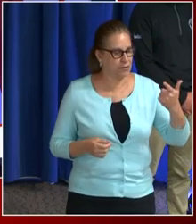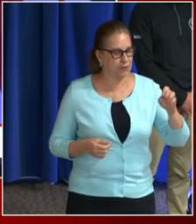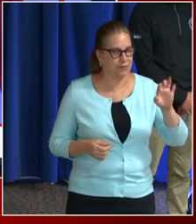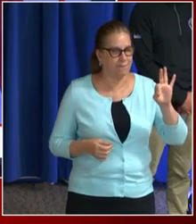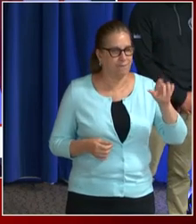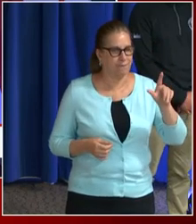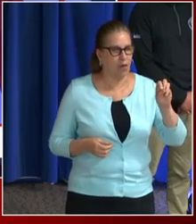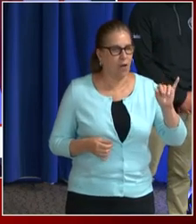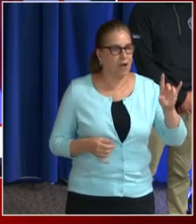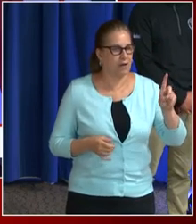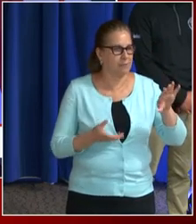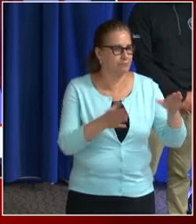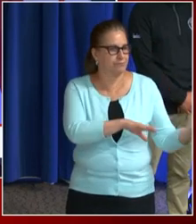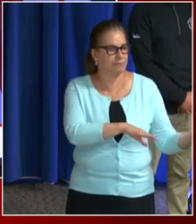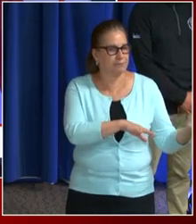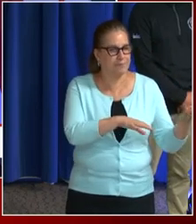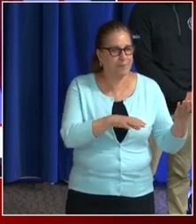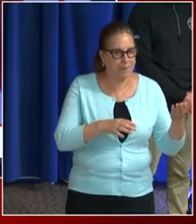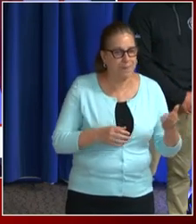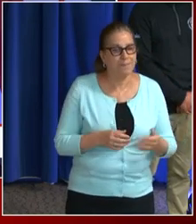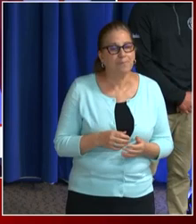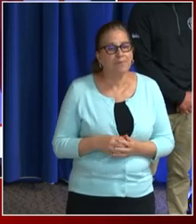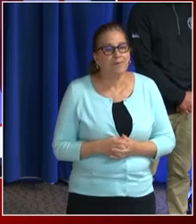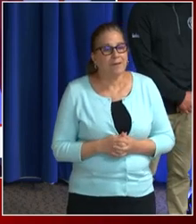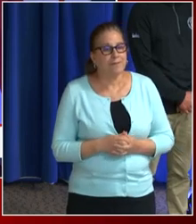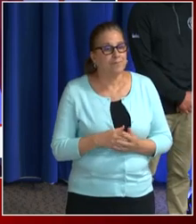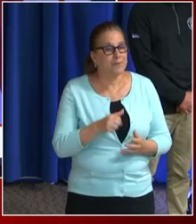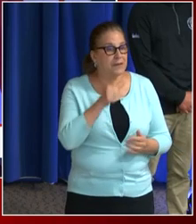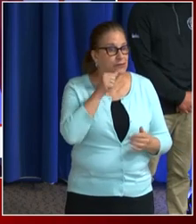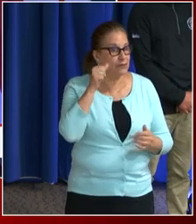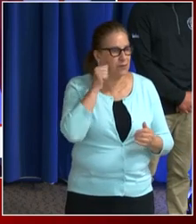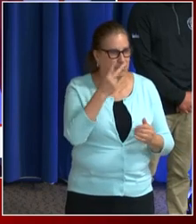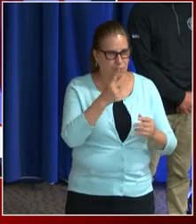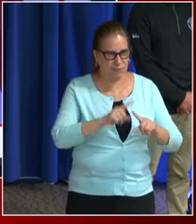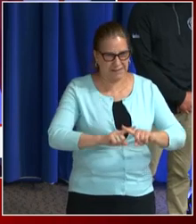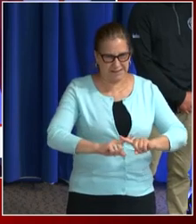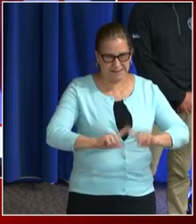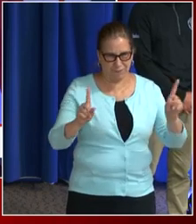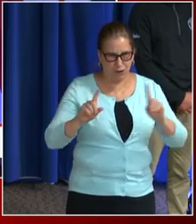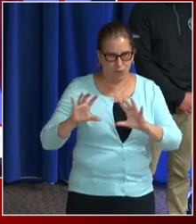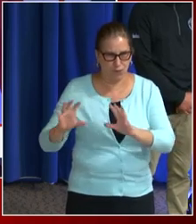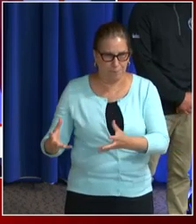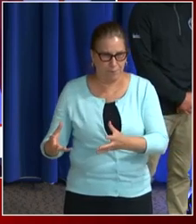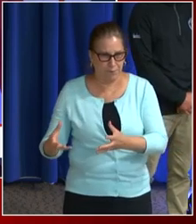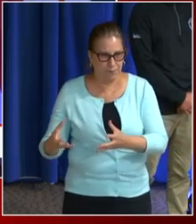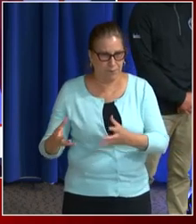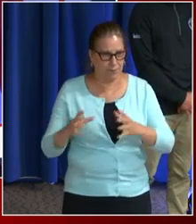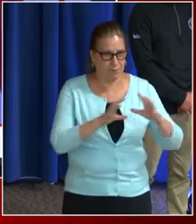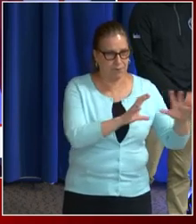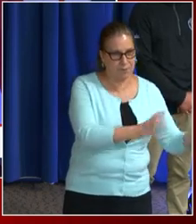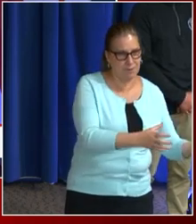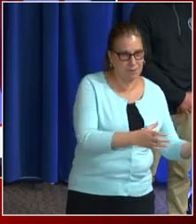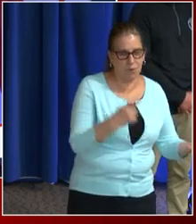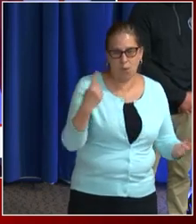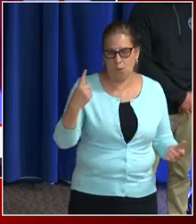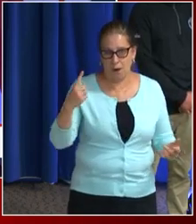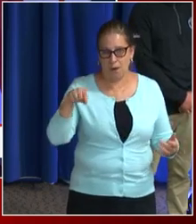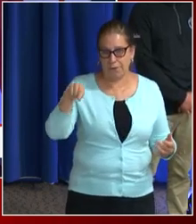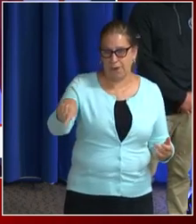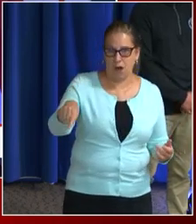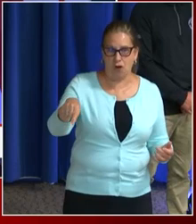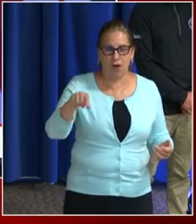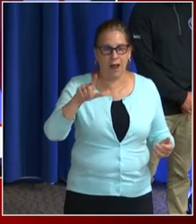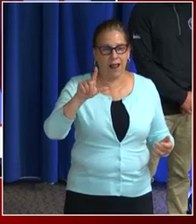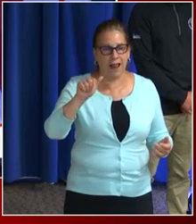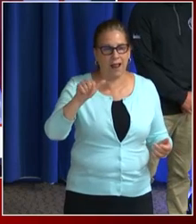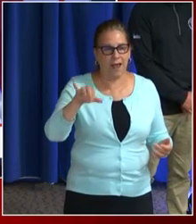began with 2 separate groups at approximately 3 o'clock, one in Lafayette Square and the other in the vicinity of the